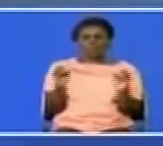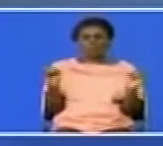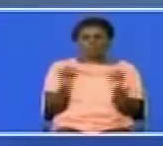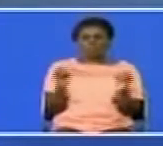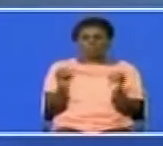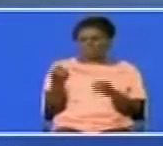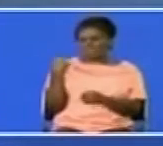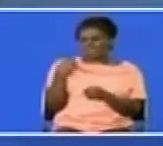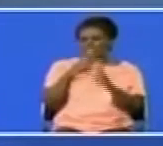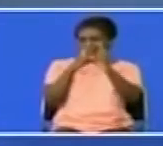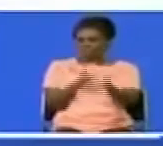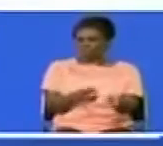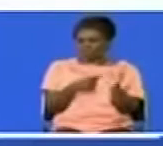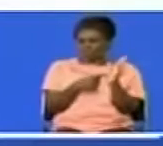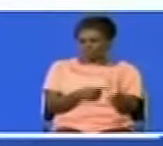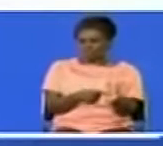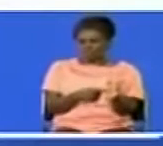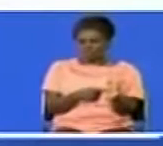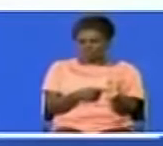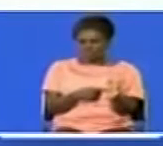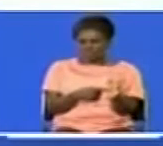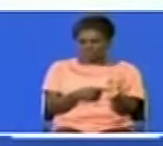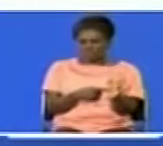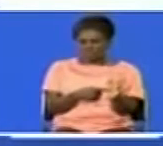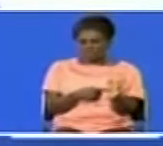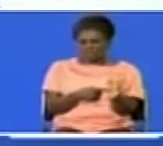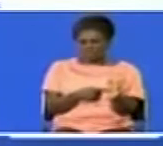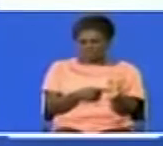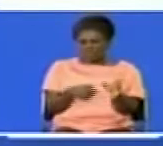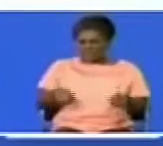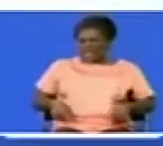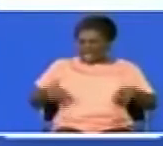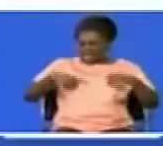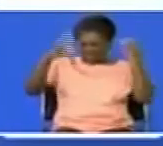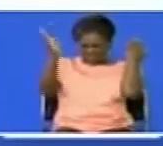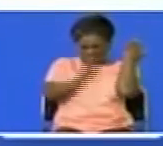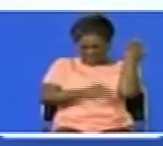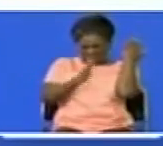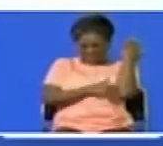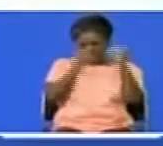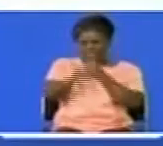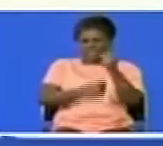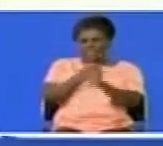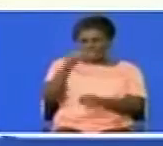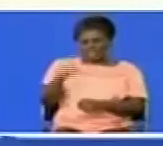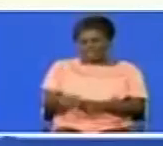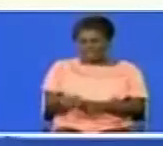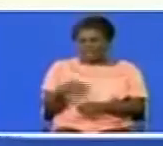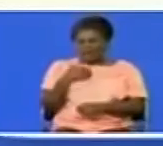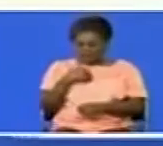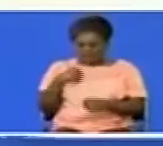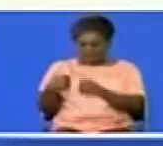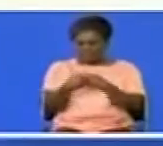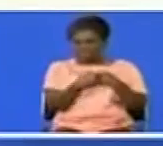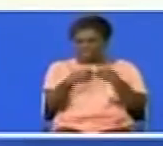poll, some 40% of Kenyans said they're living their worst life ever this year. I will agree, and that is why you have a challenge